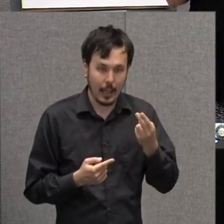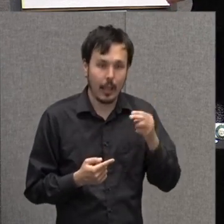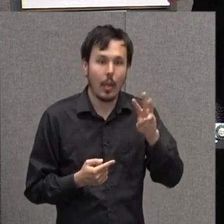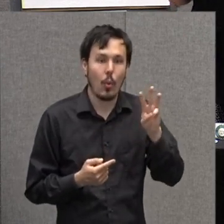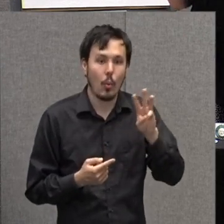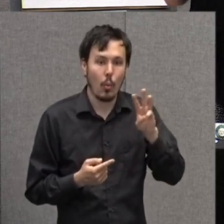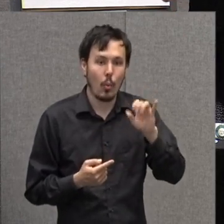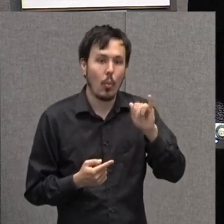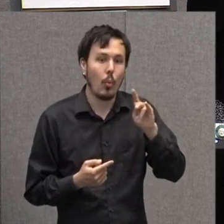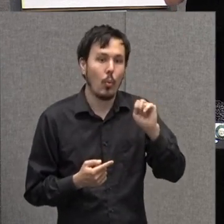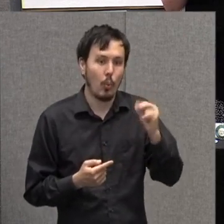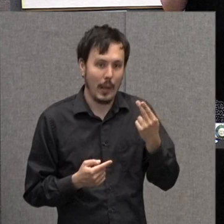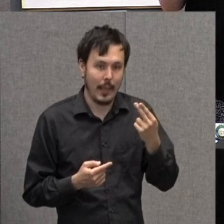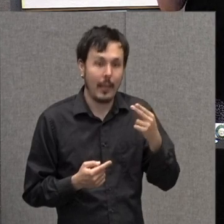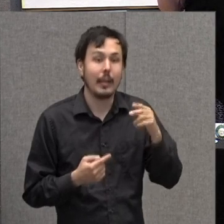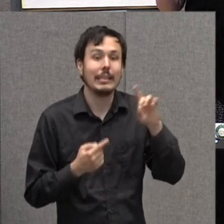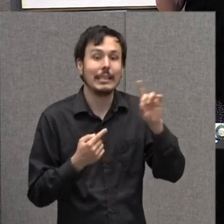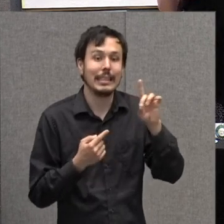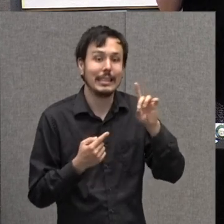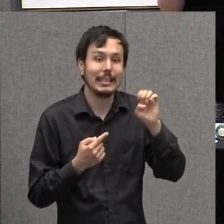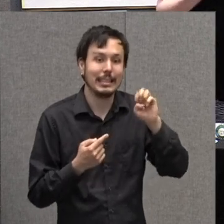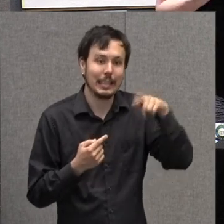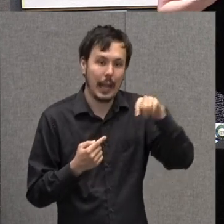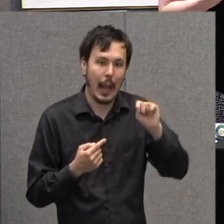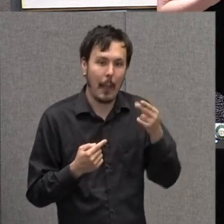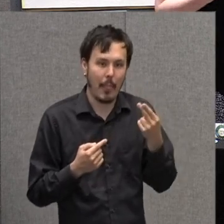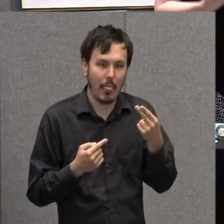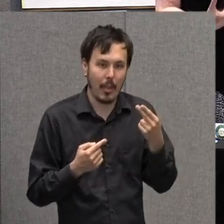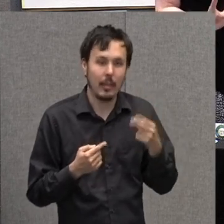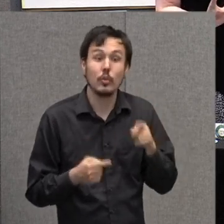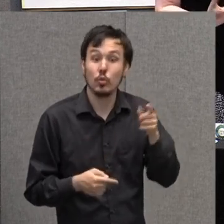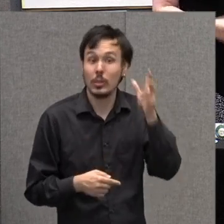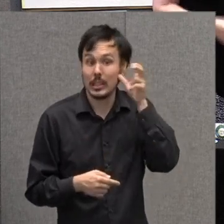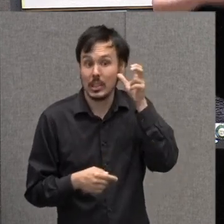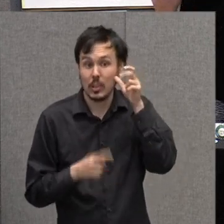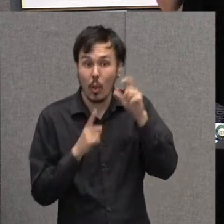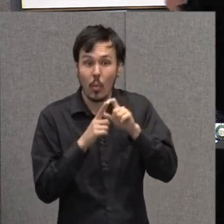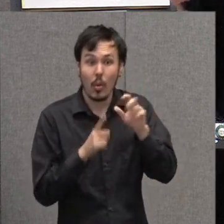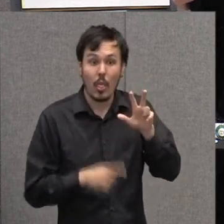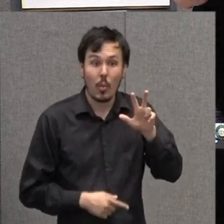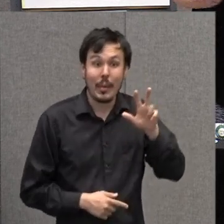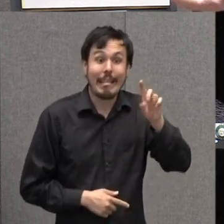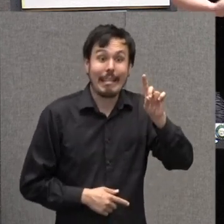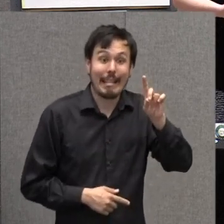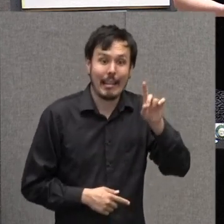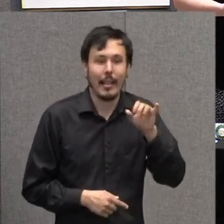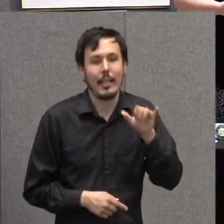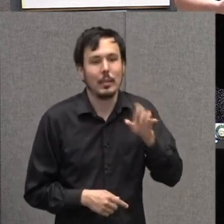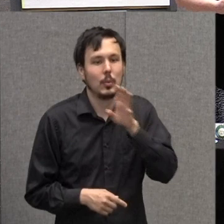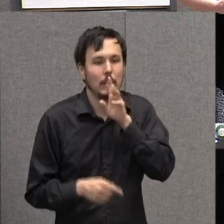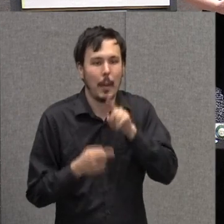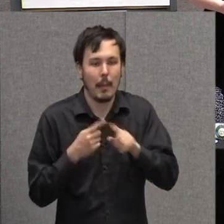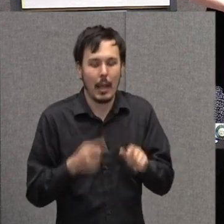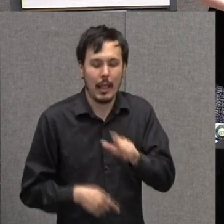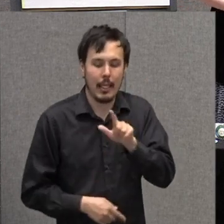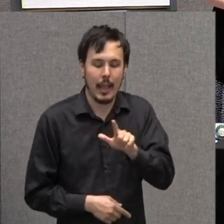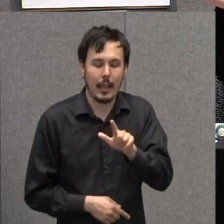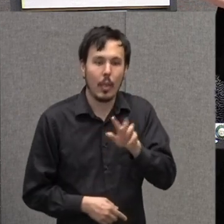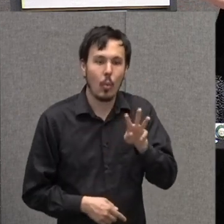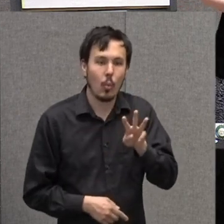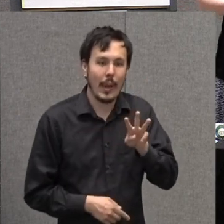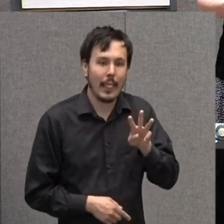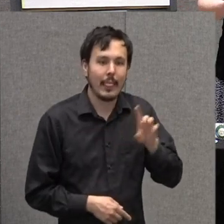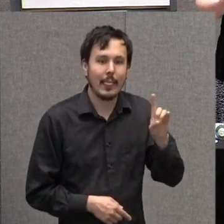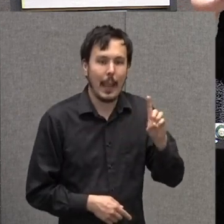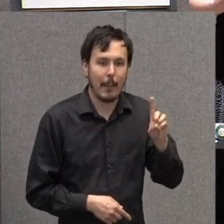okay? So those are the three dimensions. When you hear somebody say 3D, that's what they're talking about, length, width, and depth.